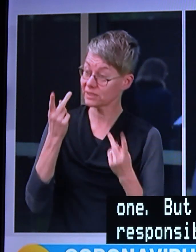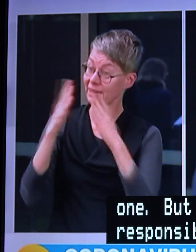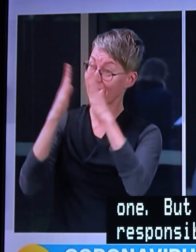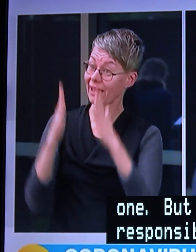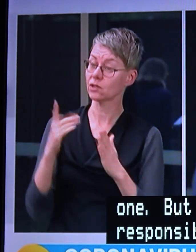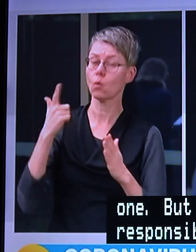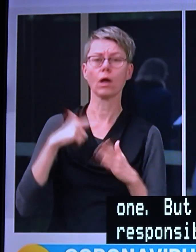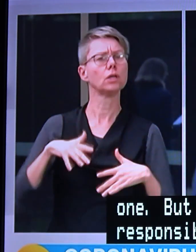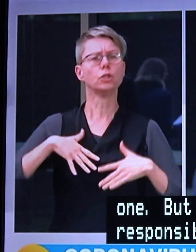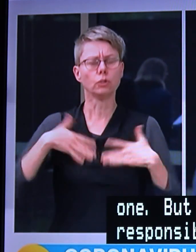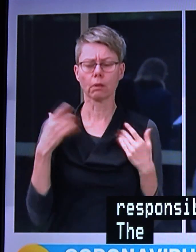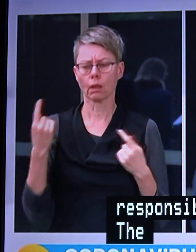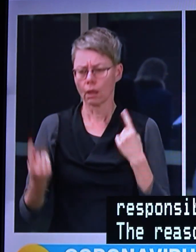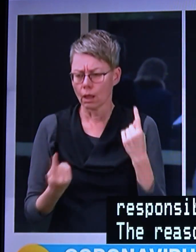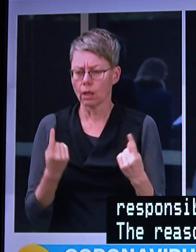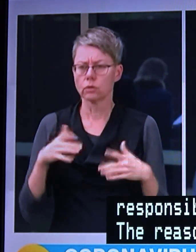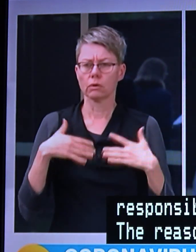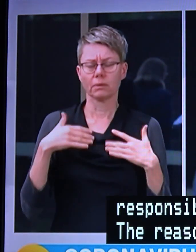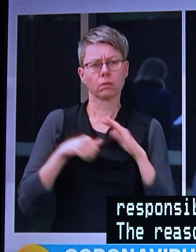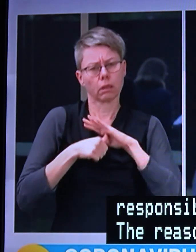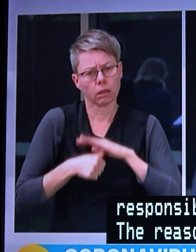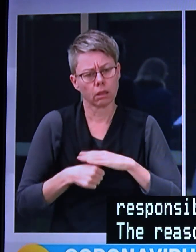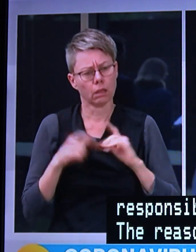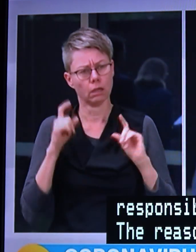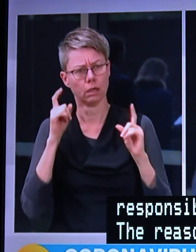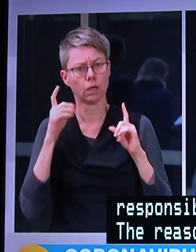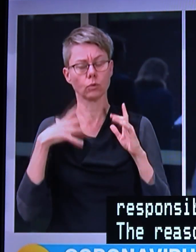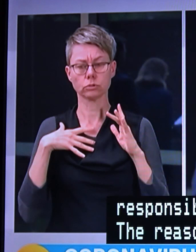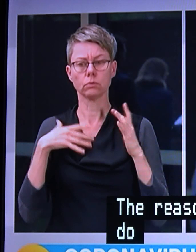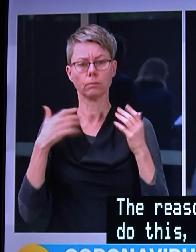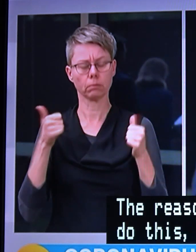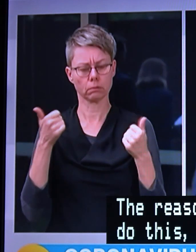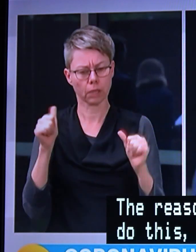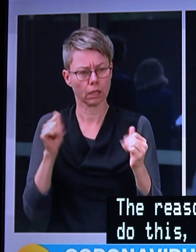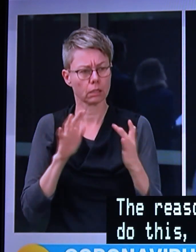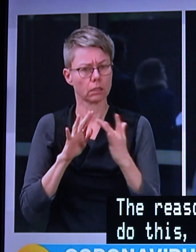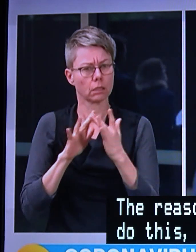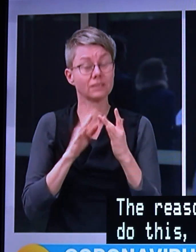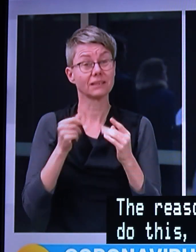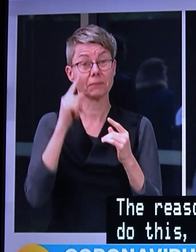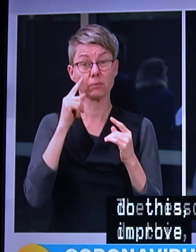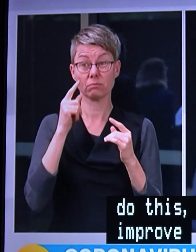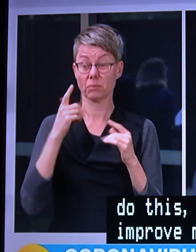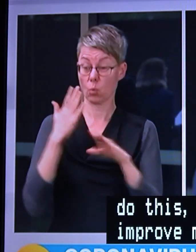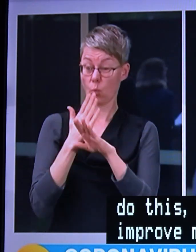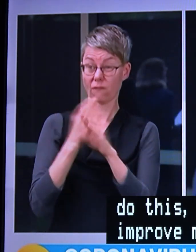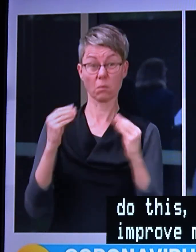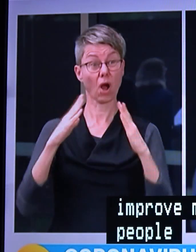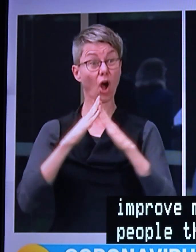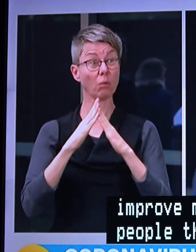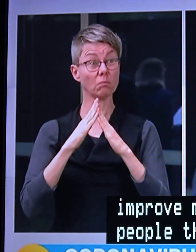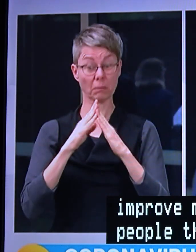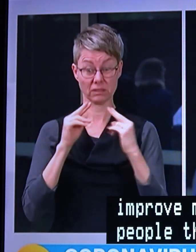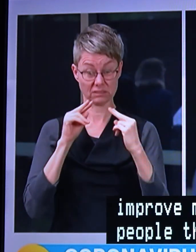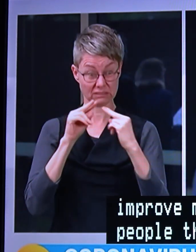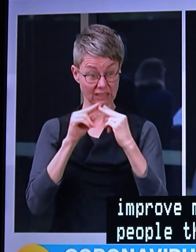is to reduce isolation, to improve mental health, and to give people that bit of contact, which they haven't had for some people if you're working from home for a very